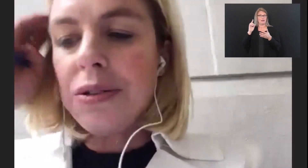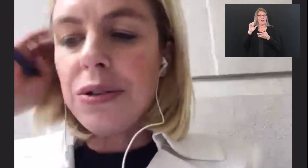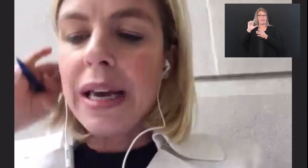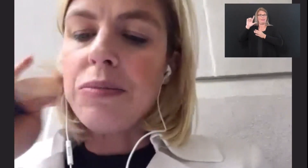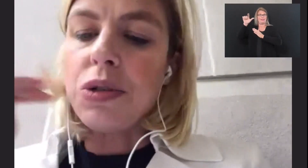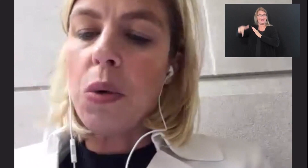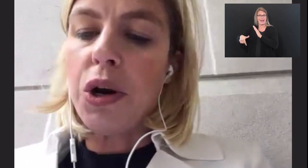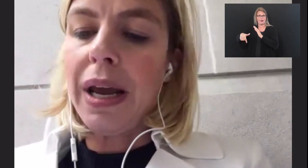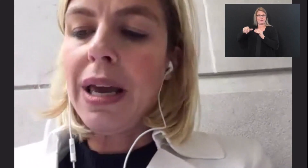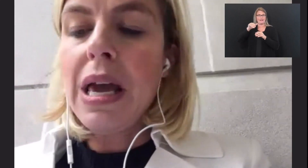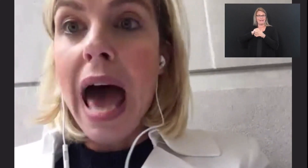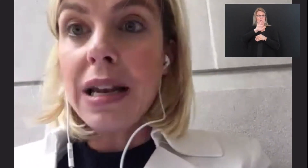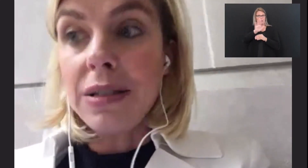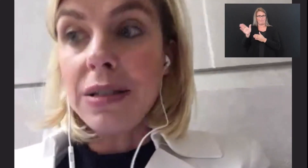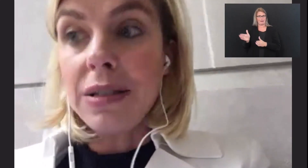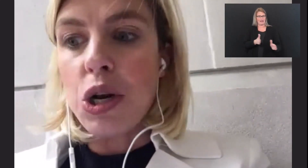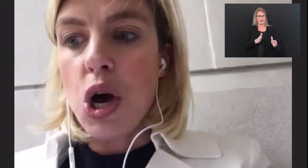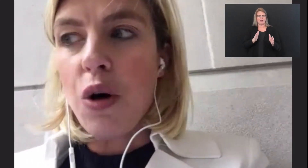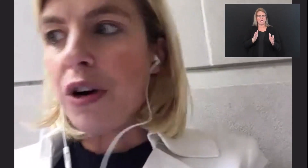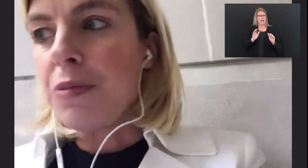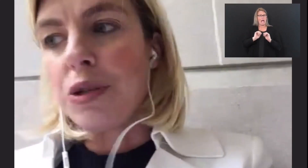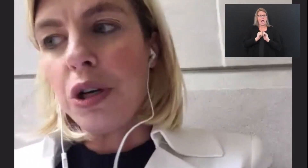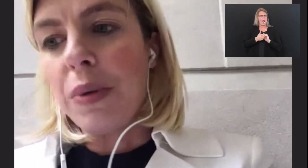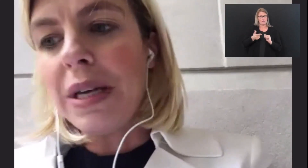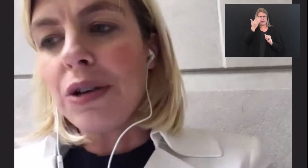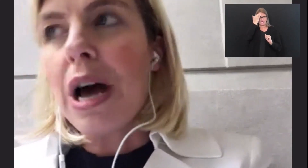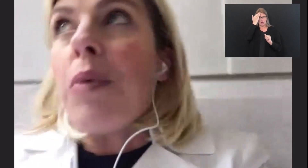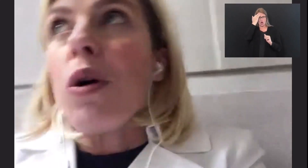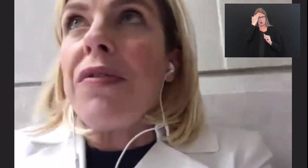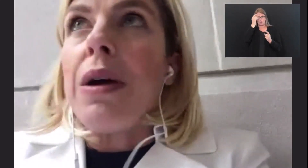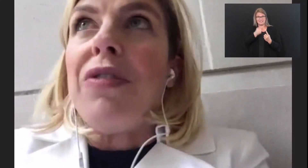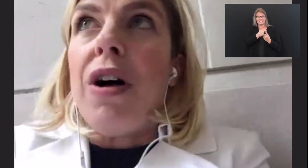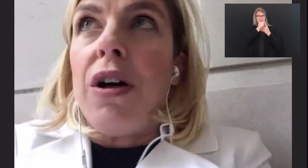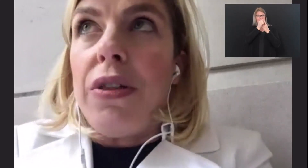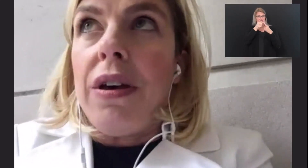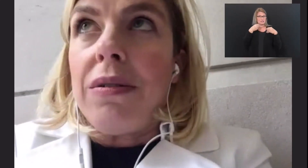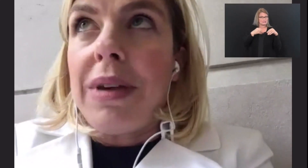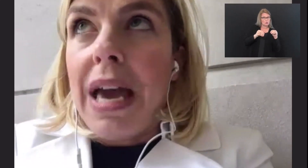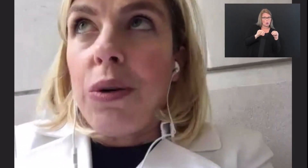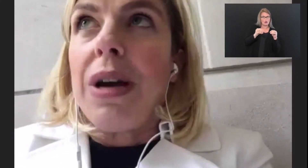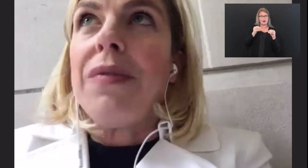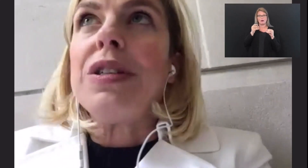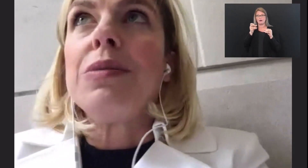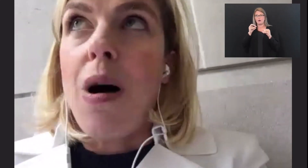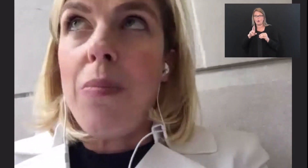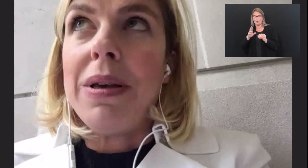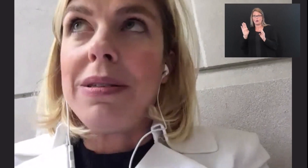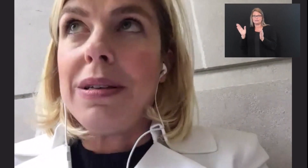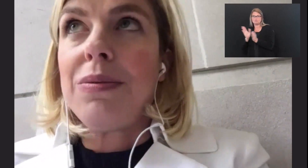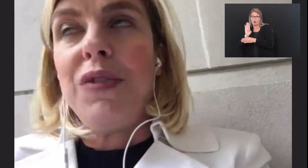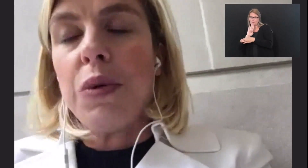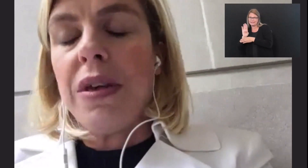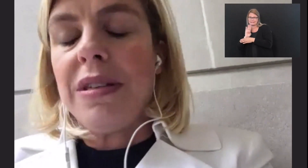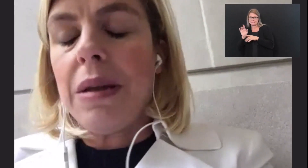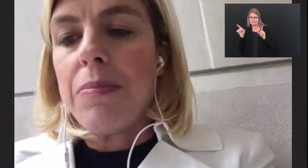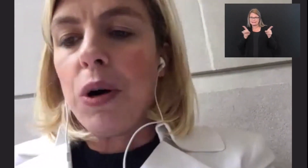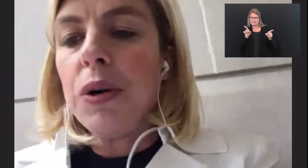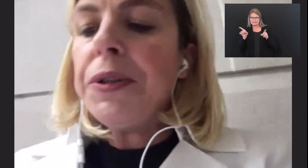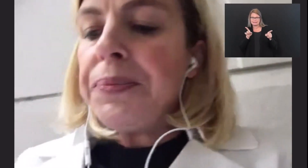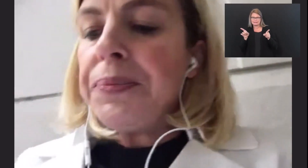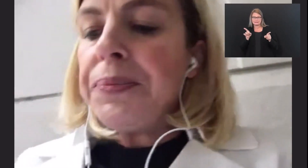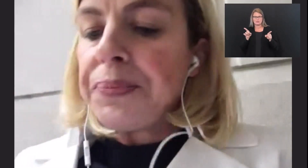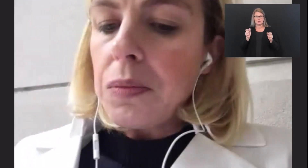plan. So I guess I'm just wondering, how does somebody know if they're a specialty retail shop or if they would fall under the category of a small business with fewer than 10